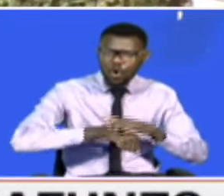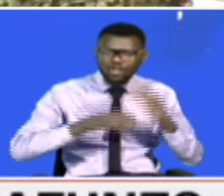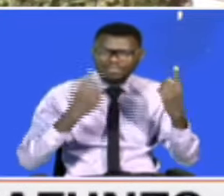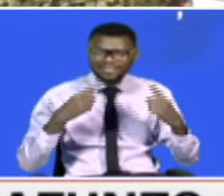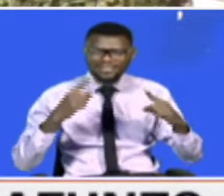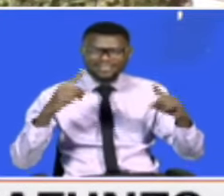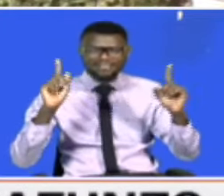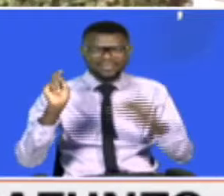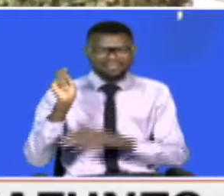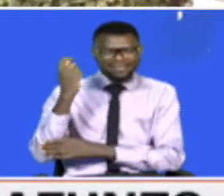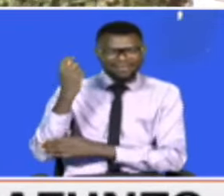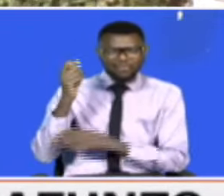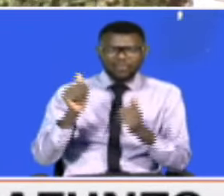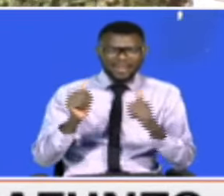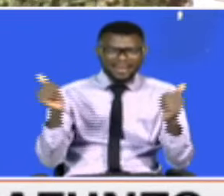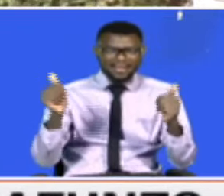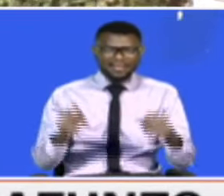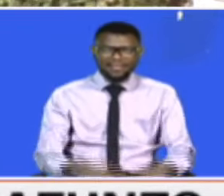succeeding.